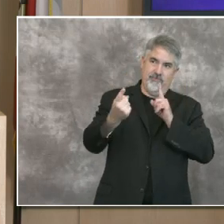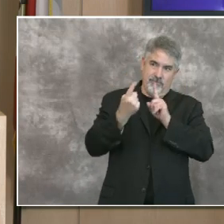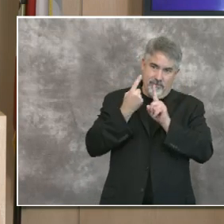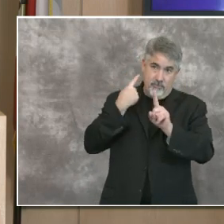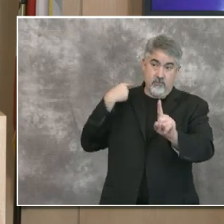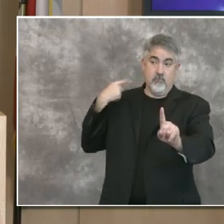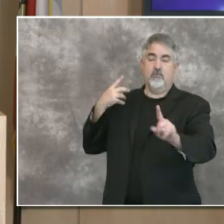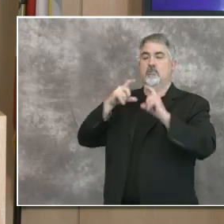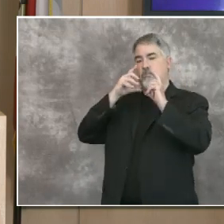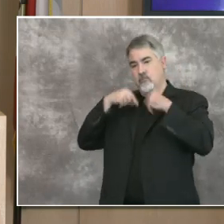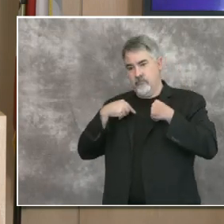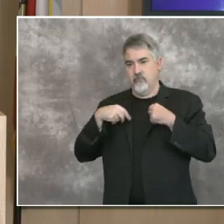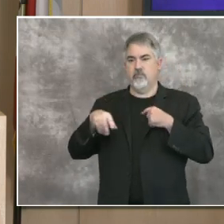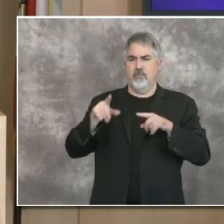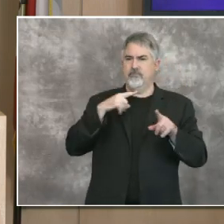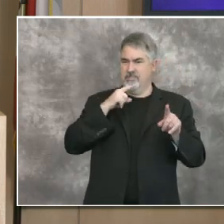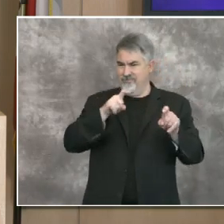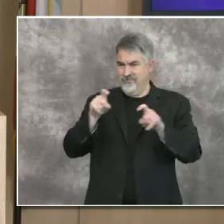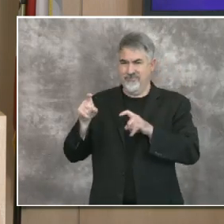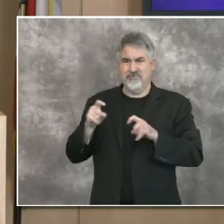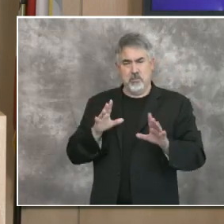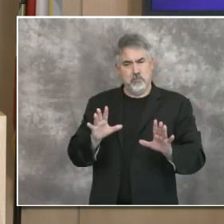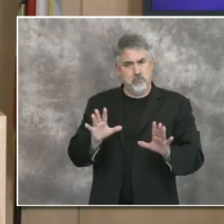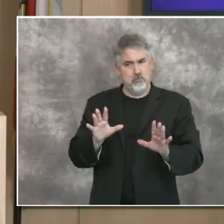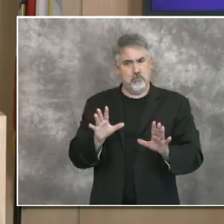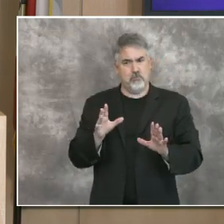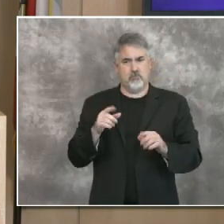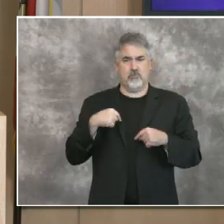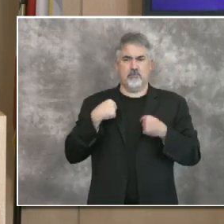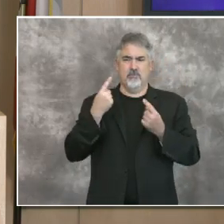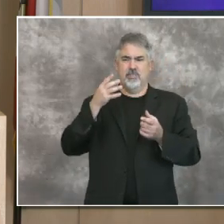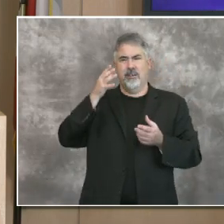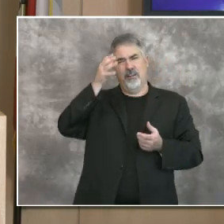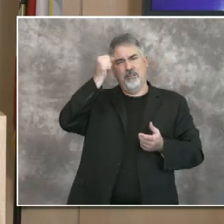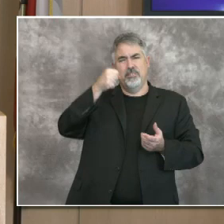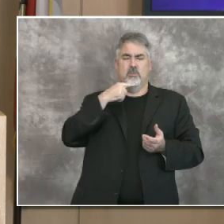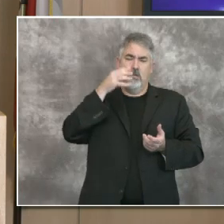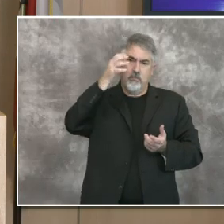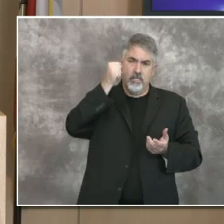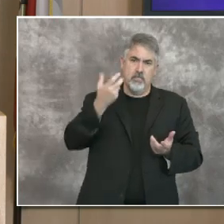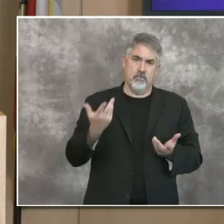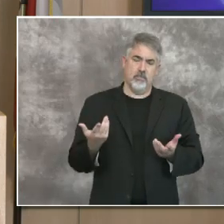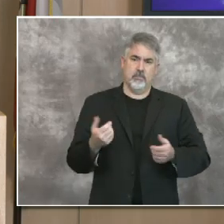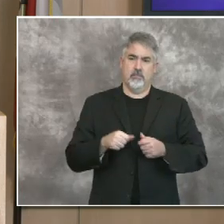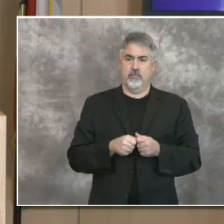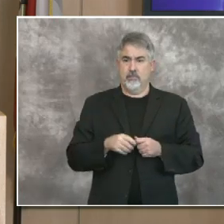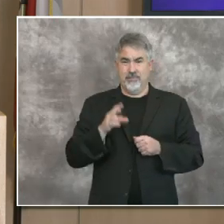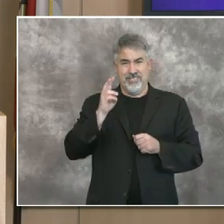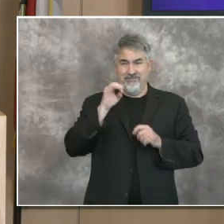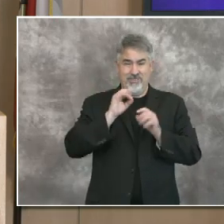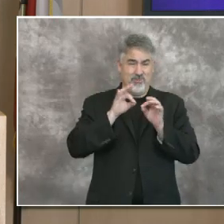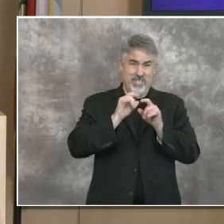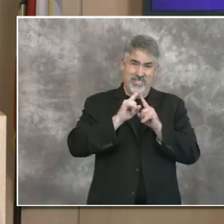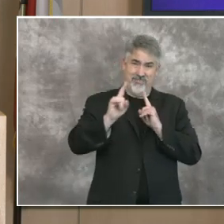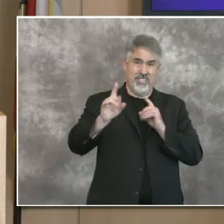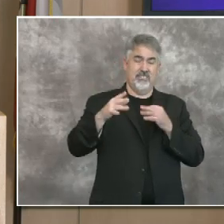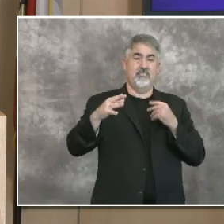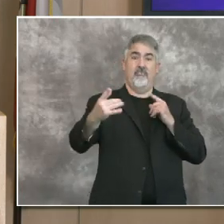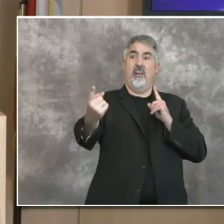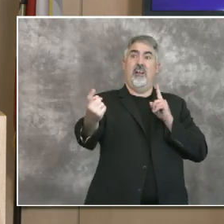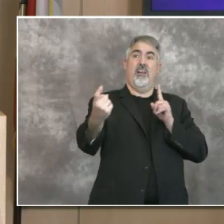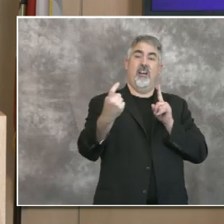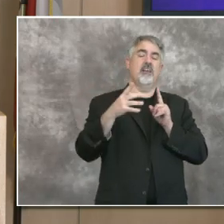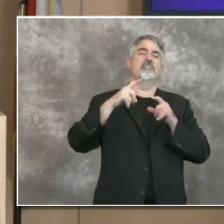going to ask San Diegans, we're going to have to apply a little bit of common sense in that if you're not within 6 feet of somebody and there's no chance you'll come within 6 feet of